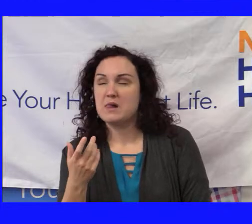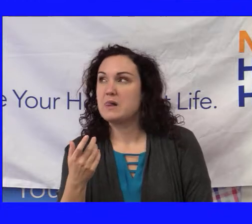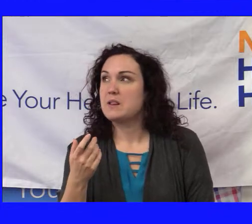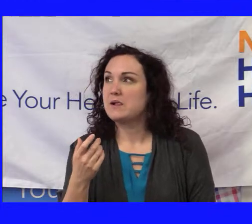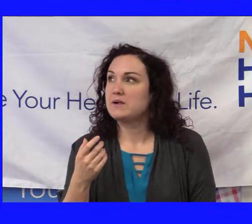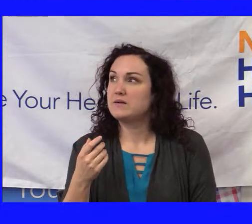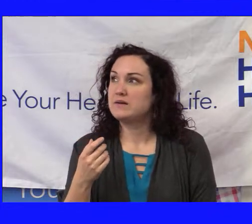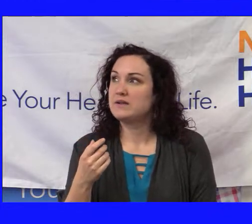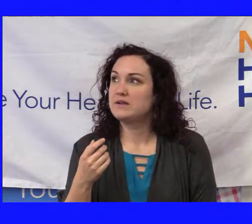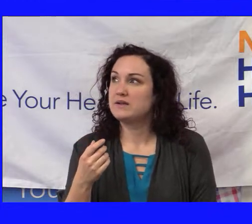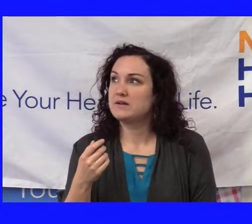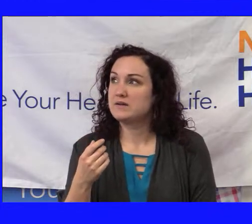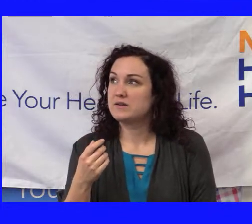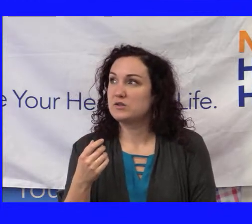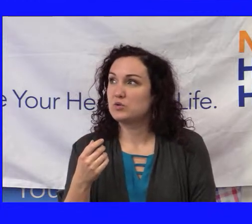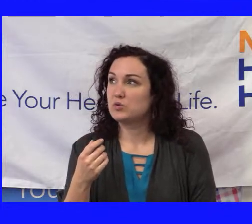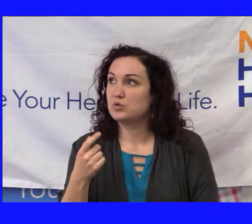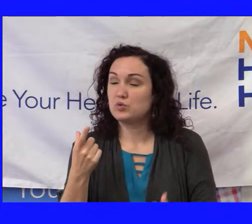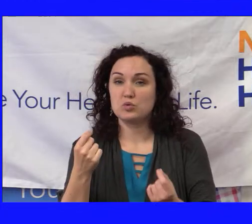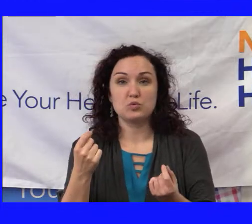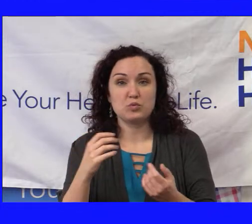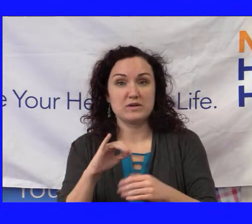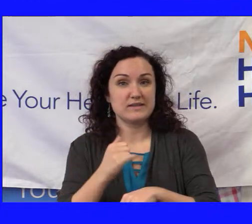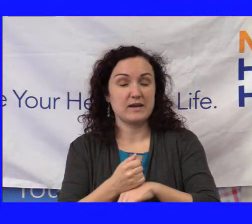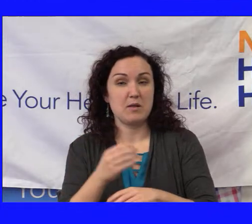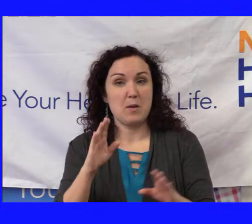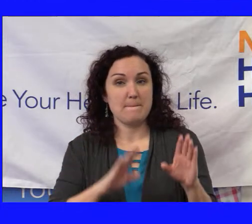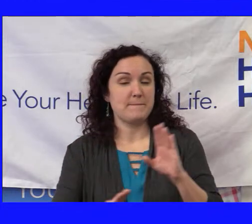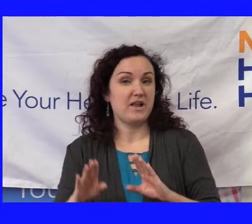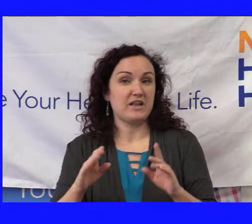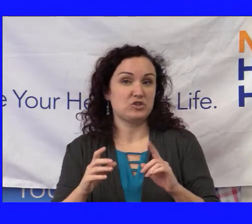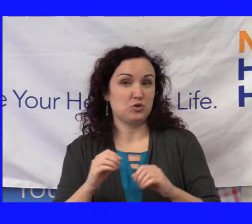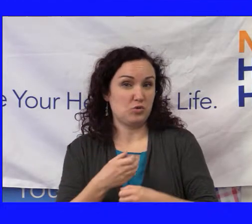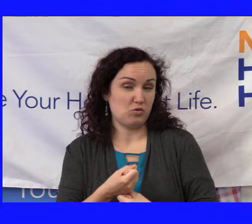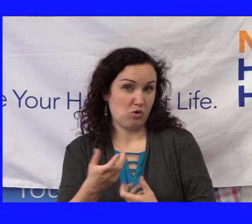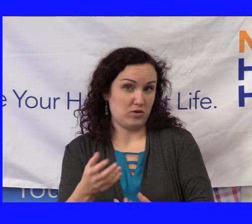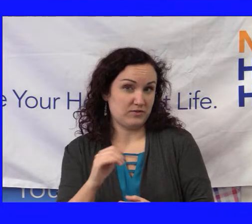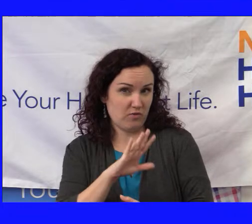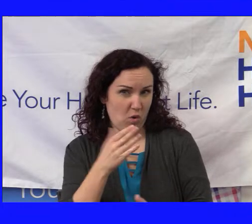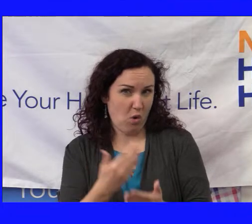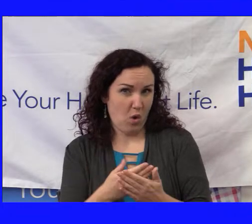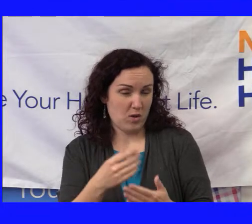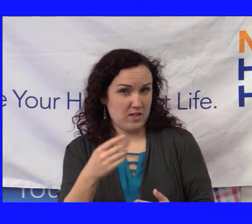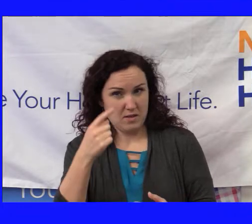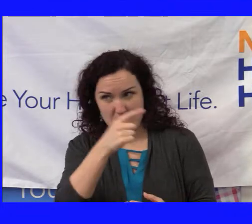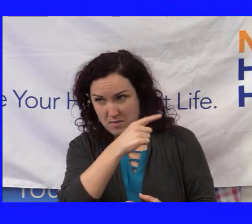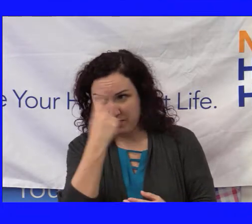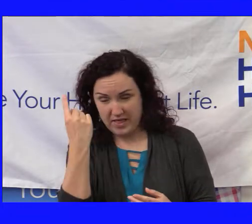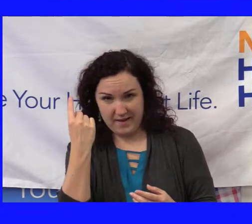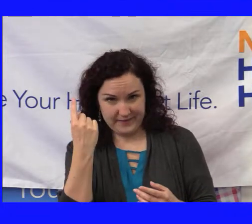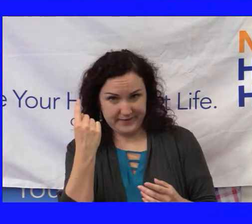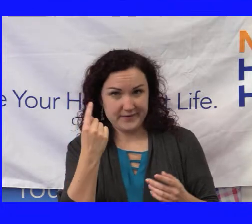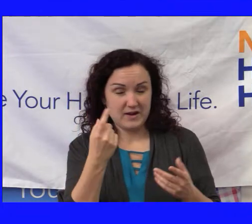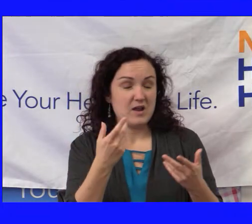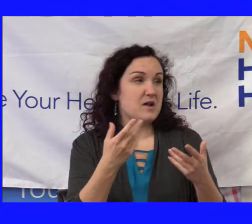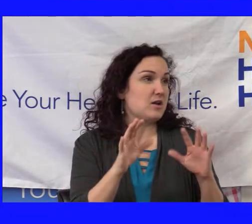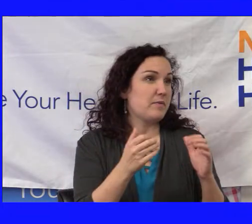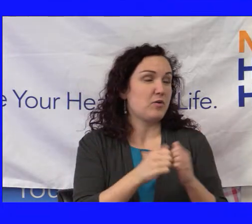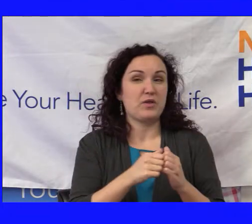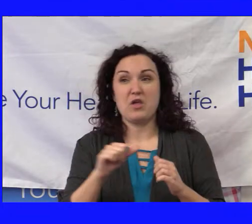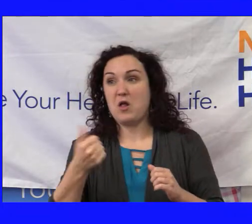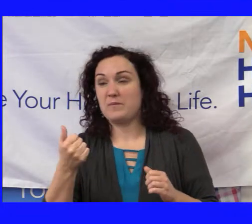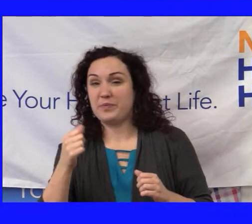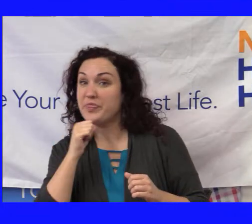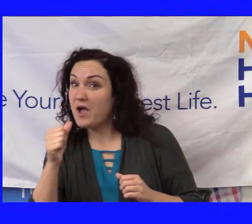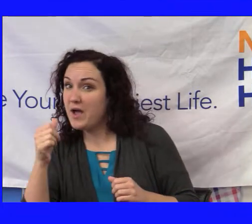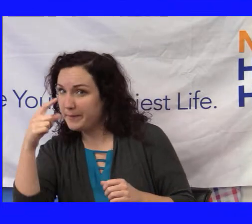action would be to propagate a biological difference or biological cause for all Black bodies being different than all non-Black bodies, which again